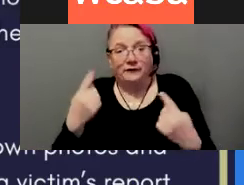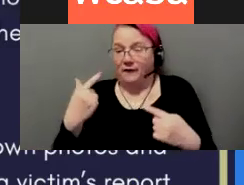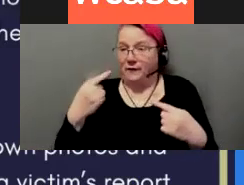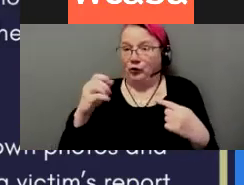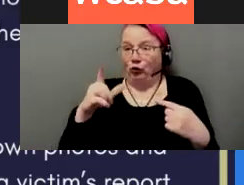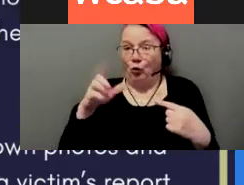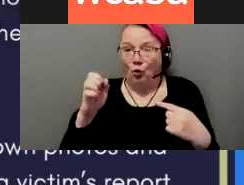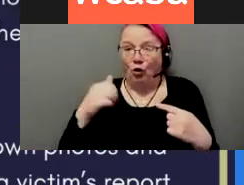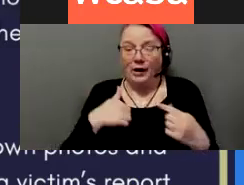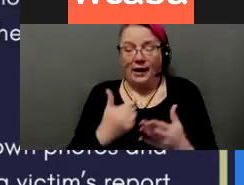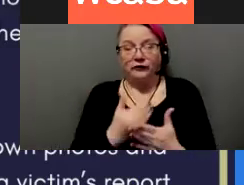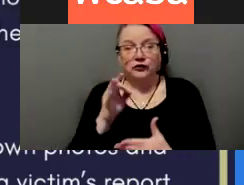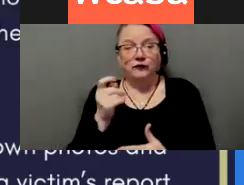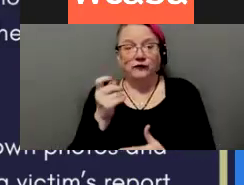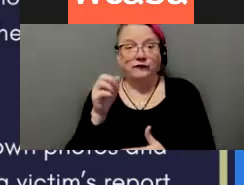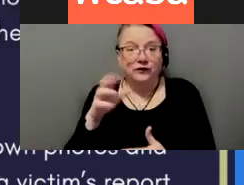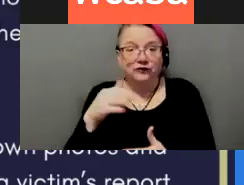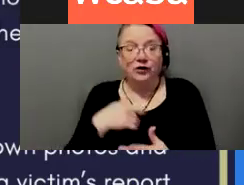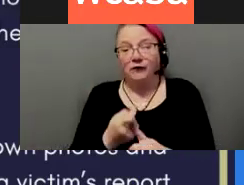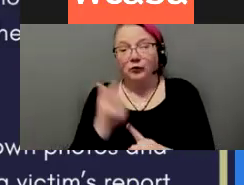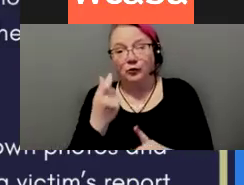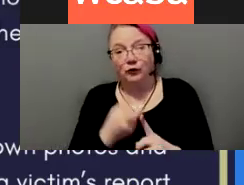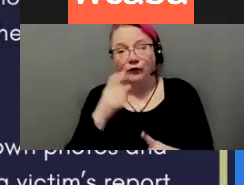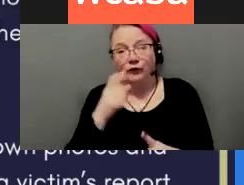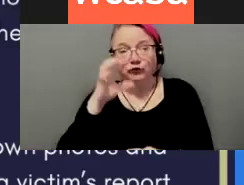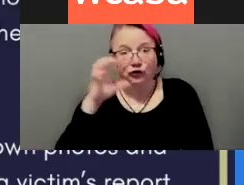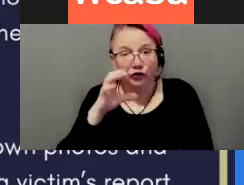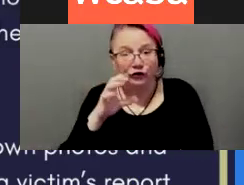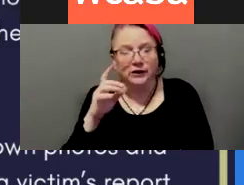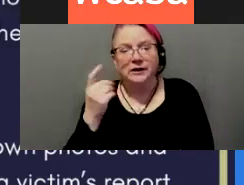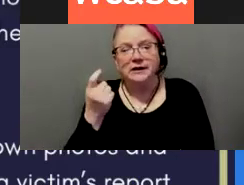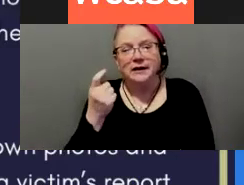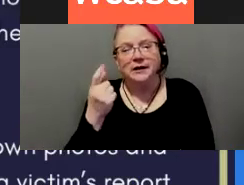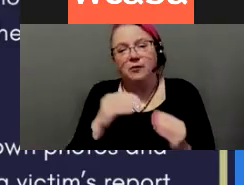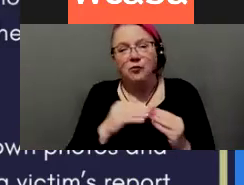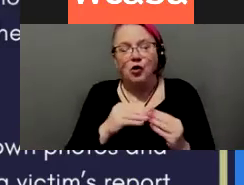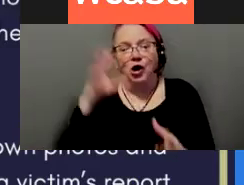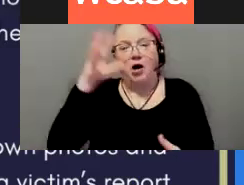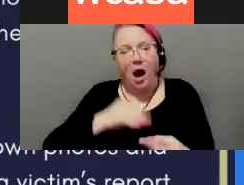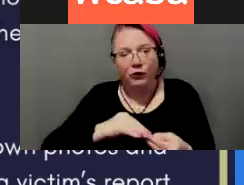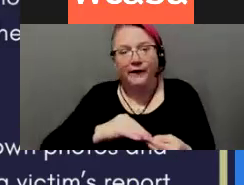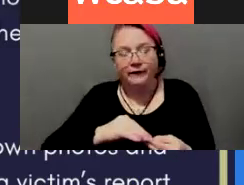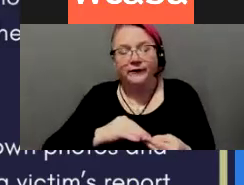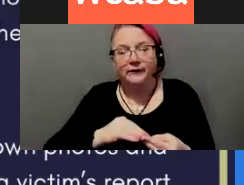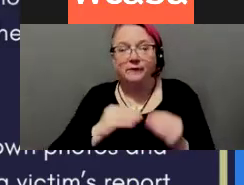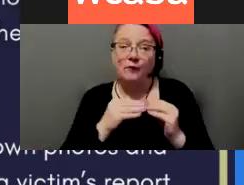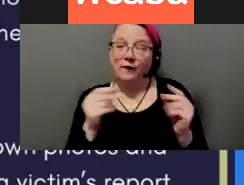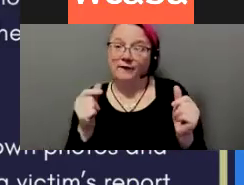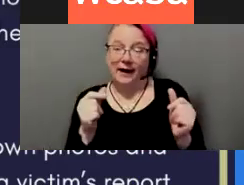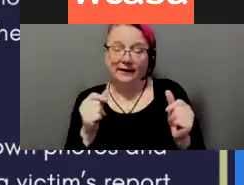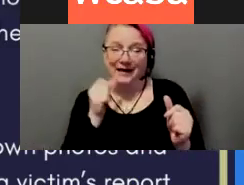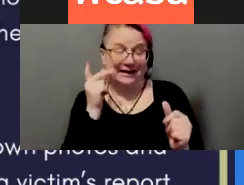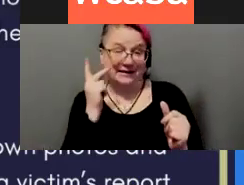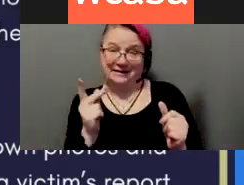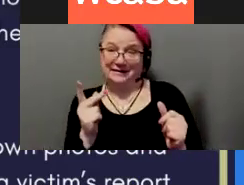a new feature for having things removed from search that seems to be a little bit more comprehensive and hopefully is faster. I didn't see a